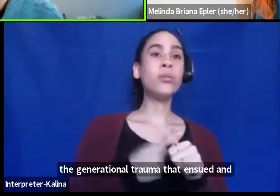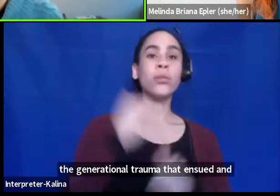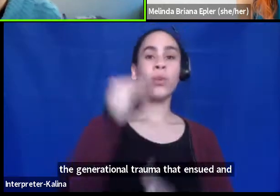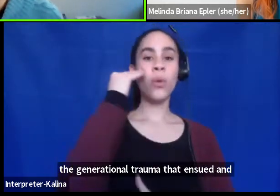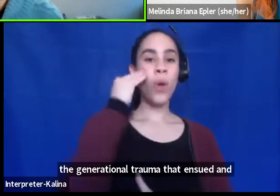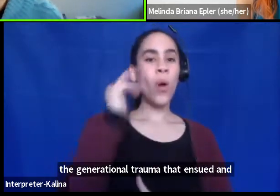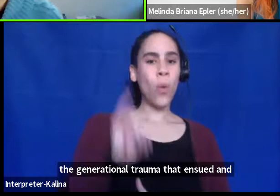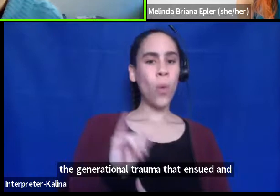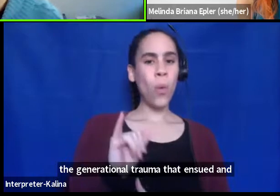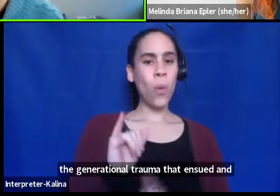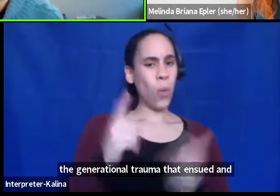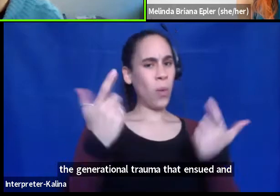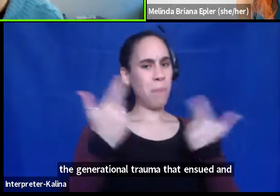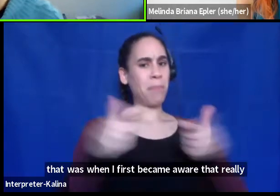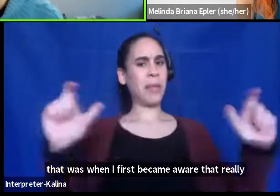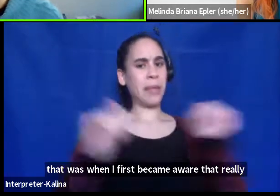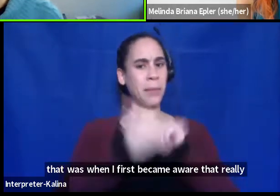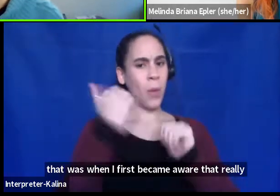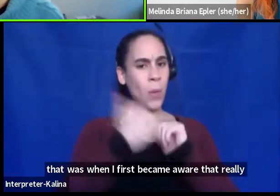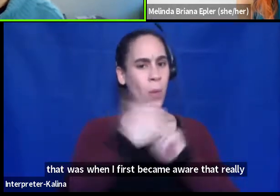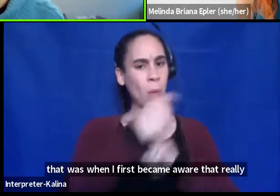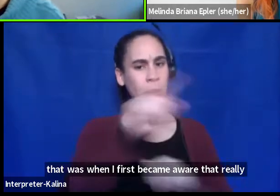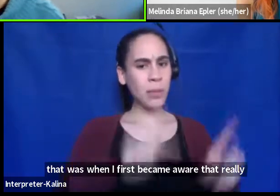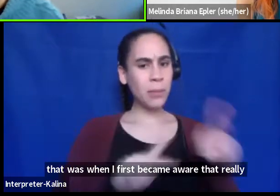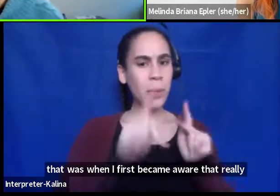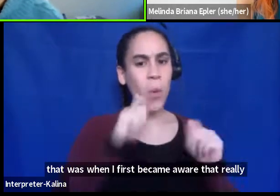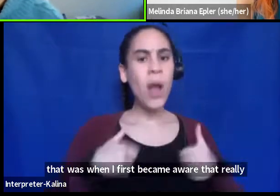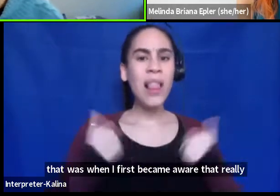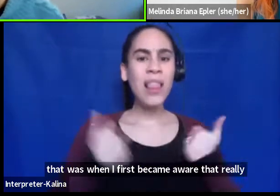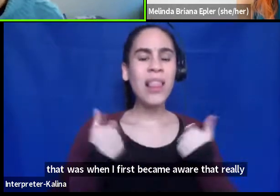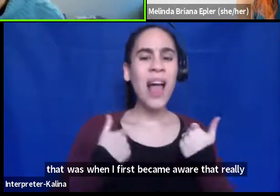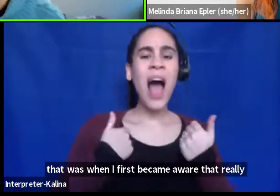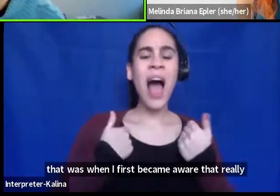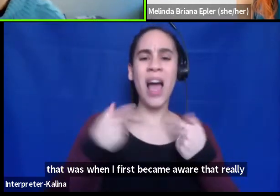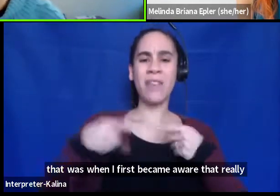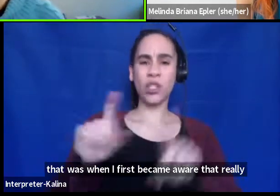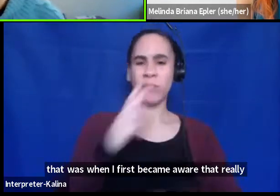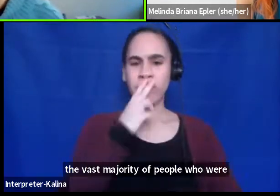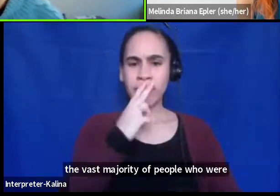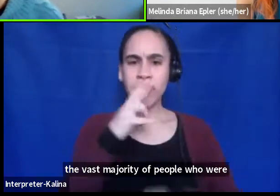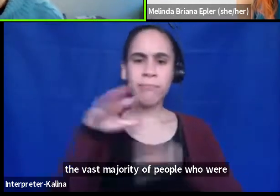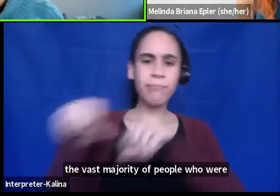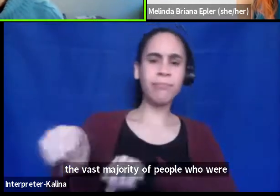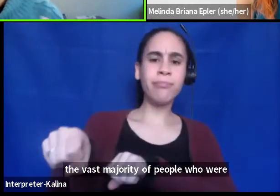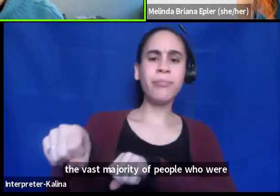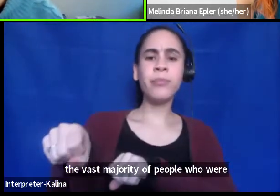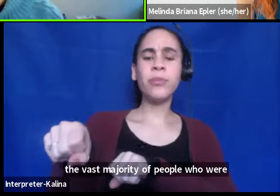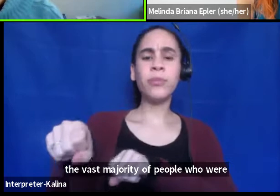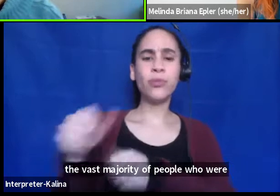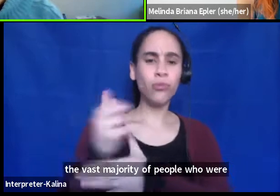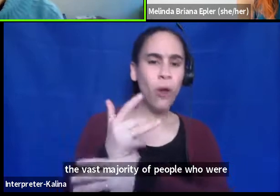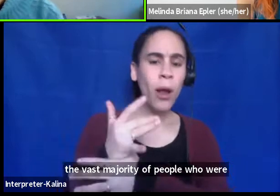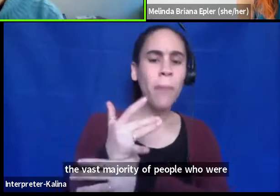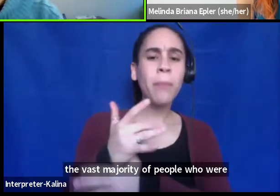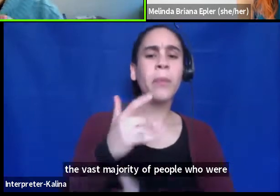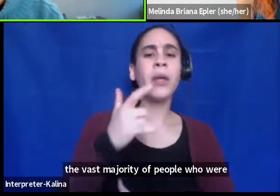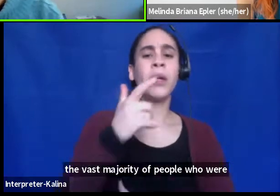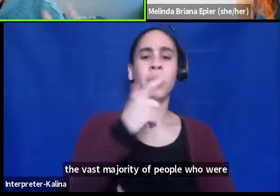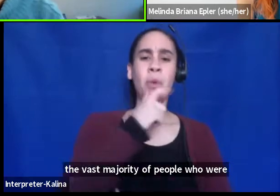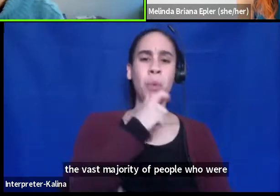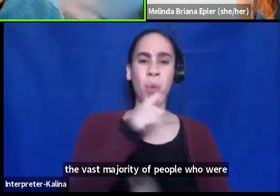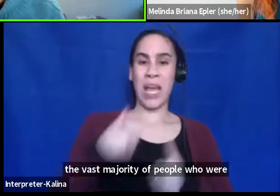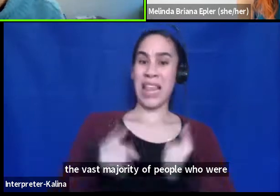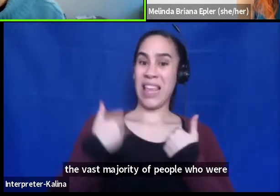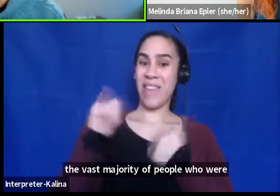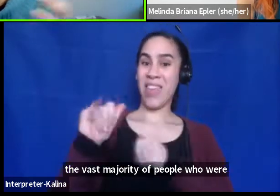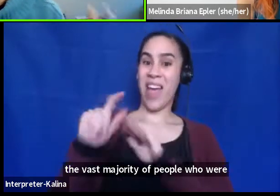vast majority of people who were alive in Nazi-occupied Germany, and who were living during the time of the